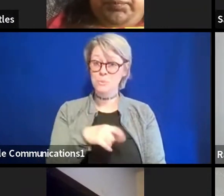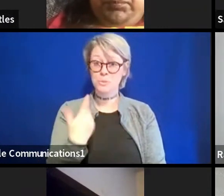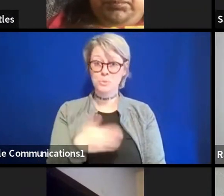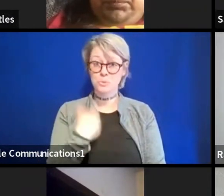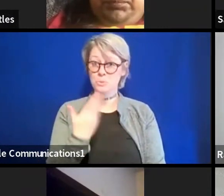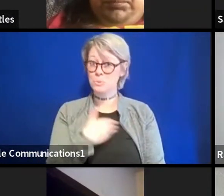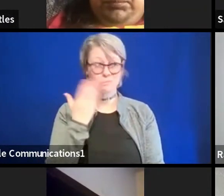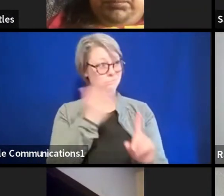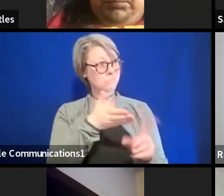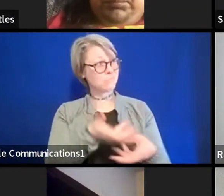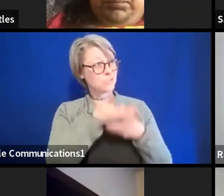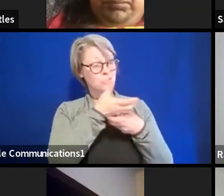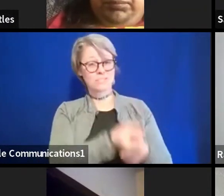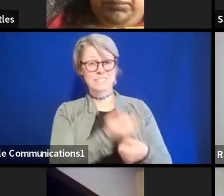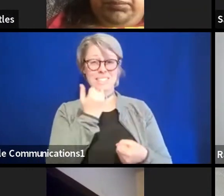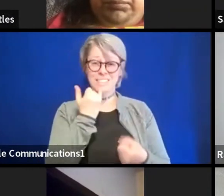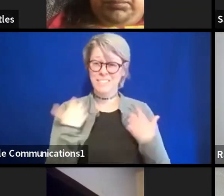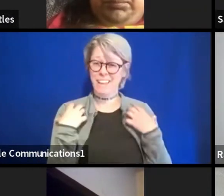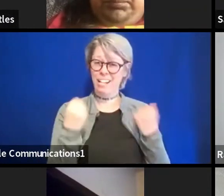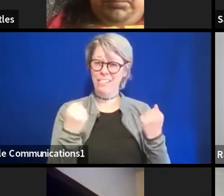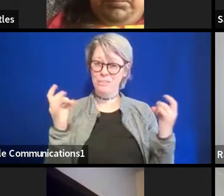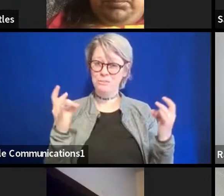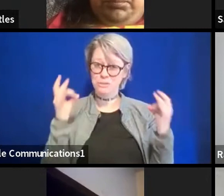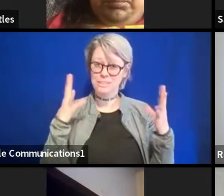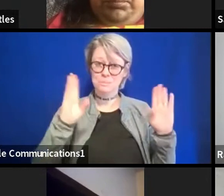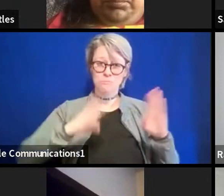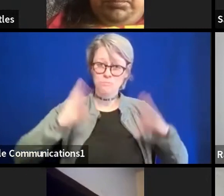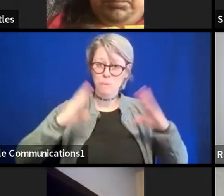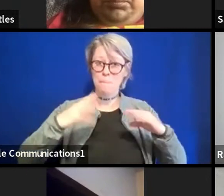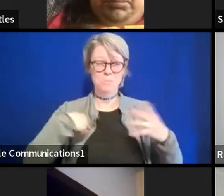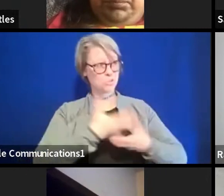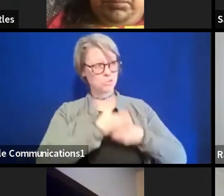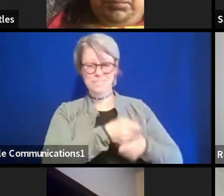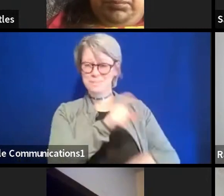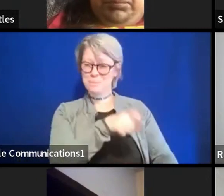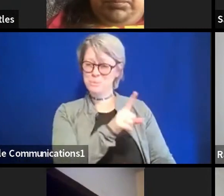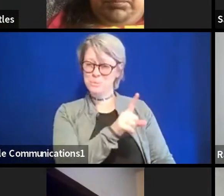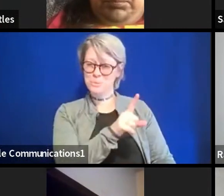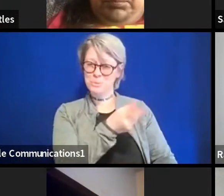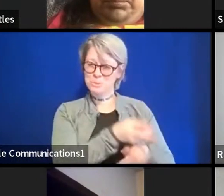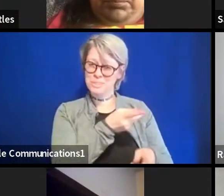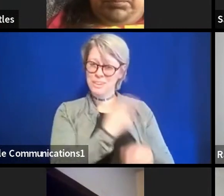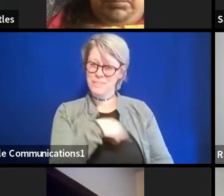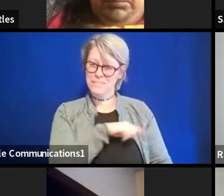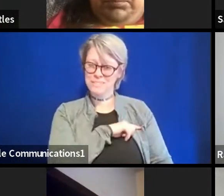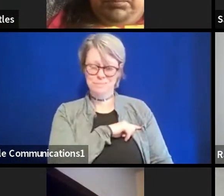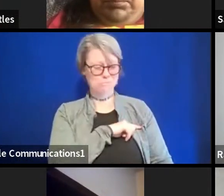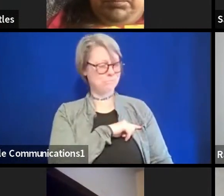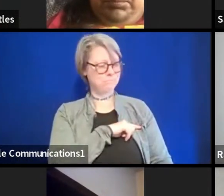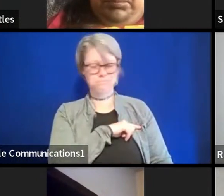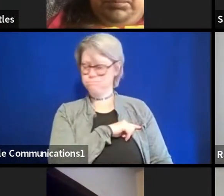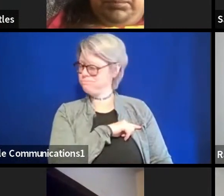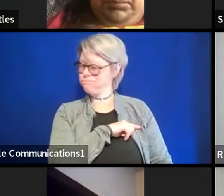go to if we are in serious trouble, and trust to bring us back to